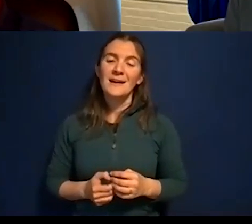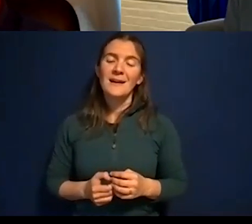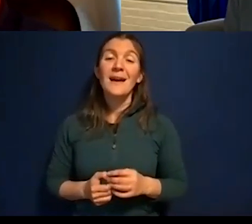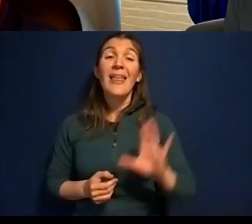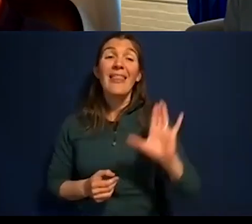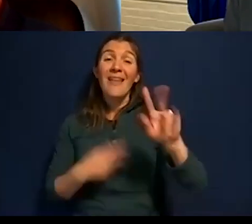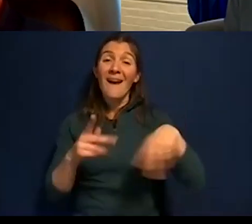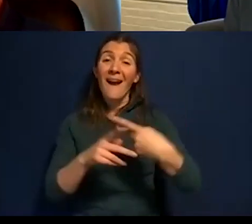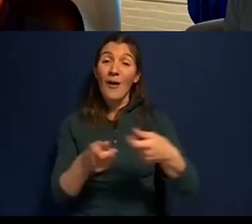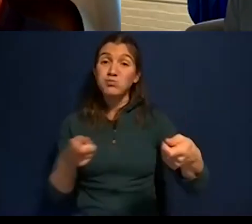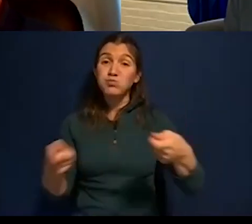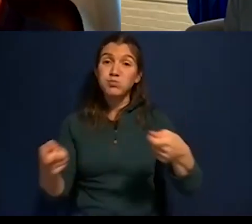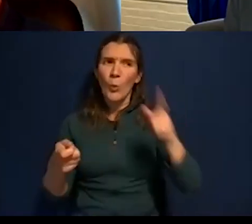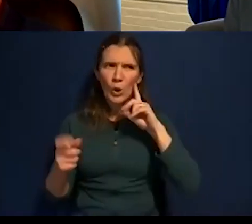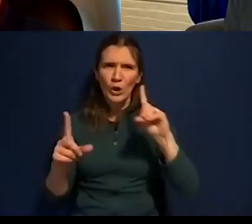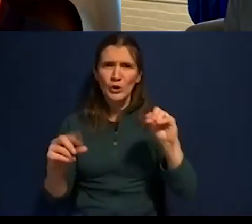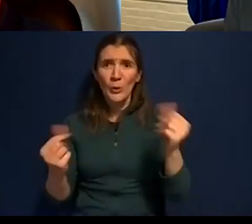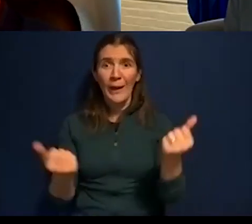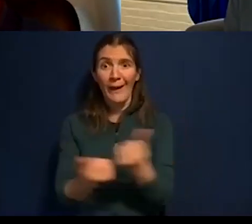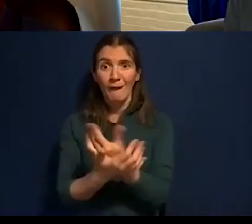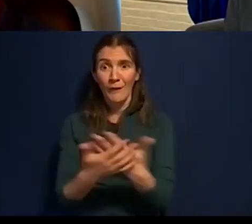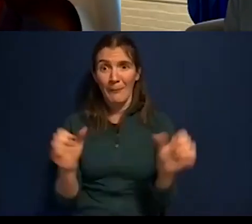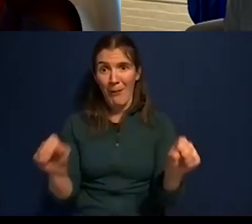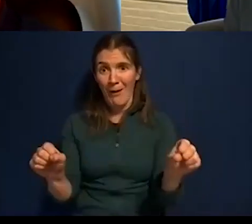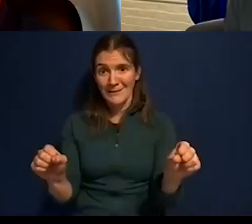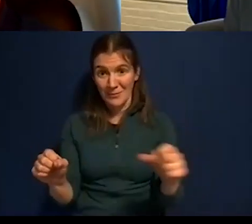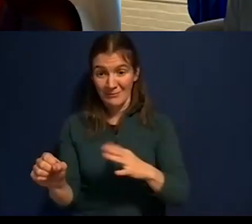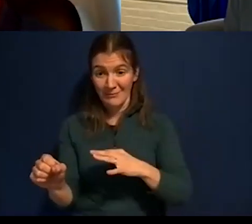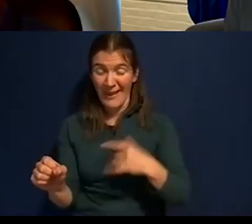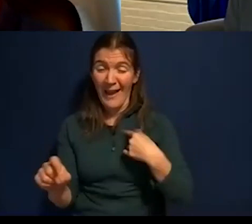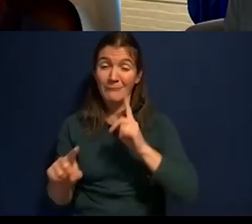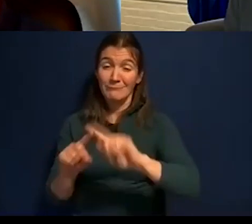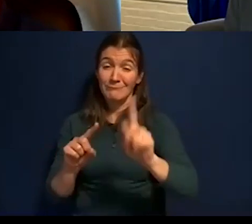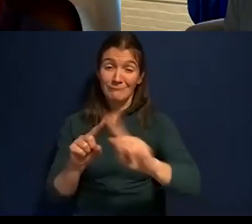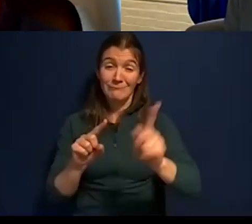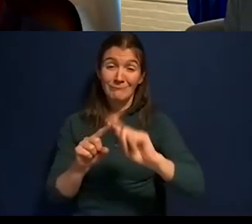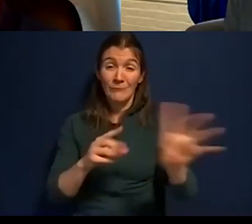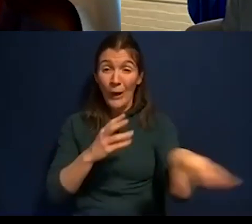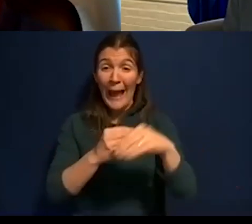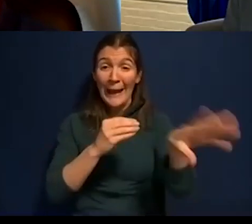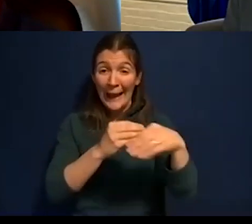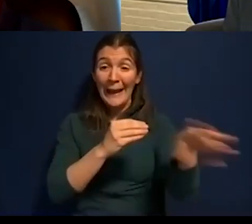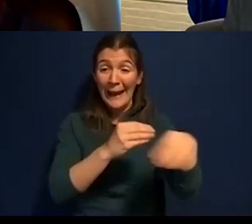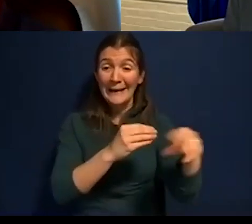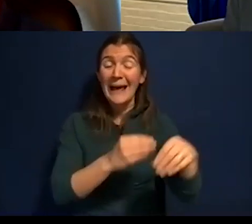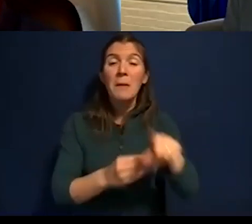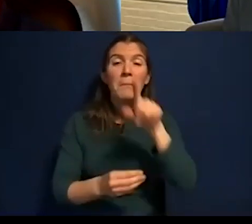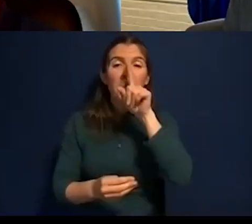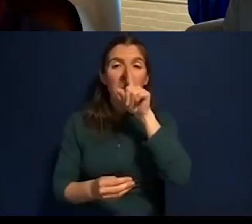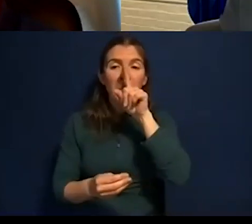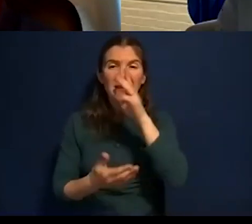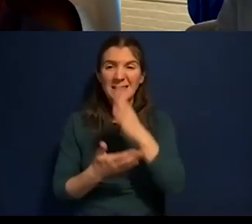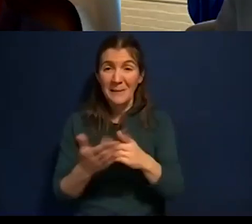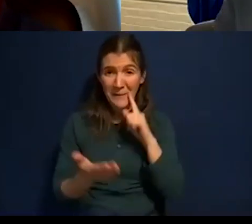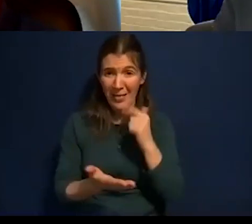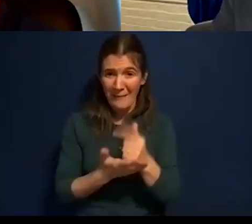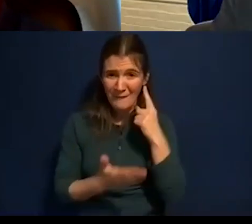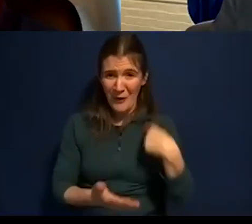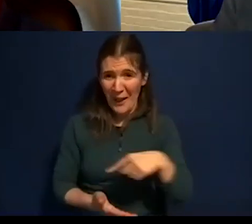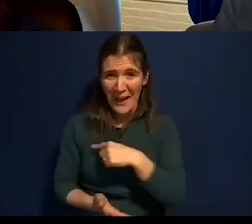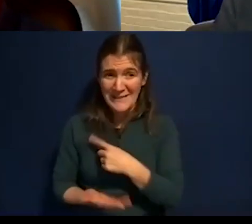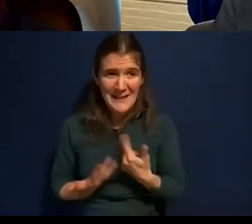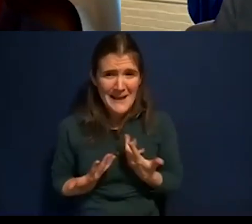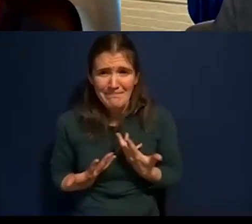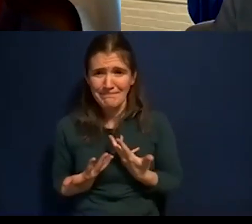machines that will do anything. They have a lot of different implements. A lot of them aren't necessarily useful in our